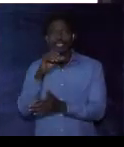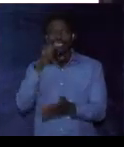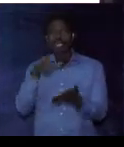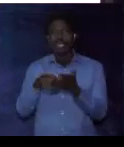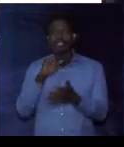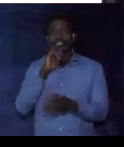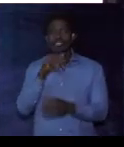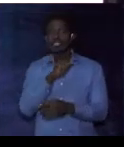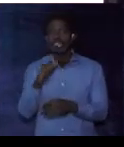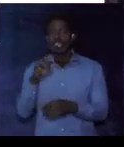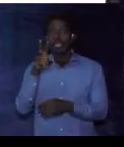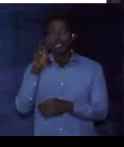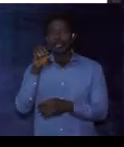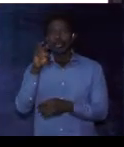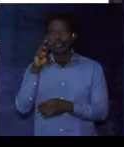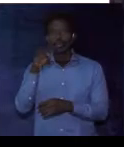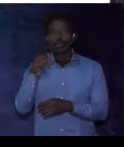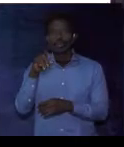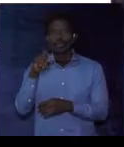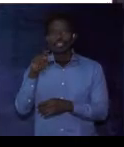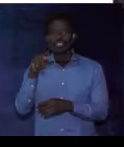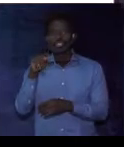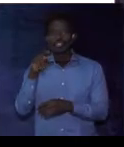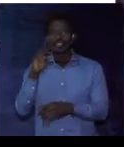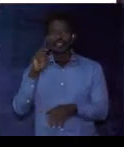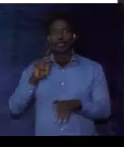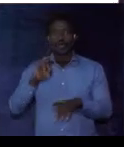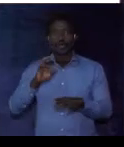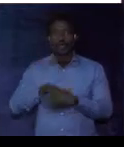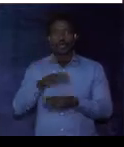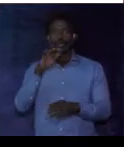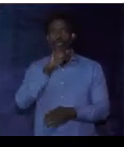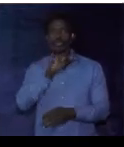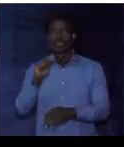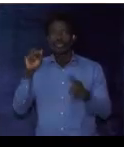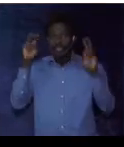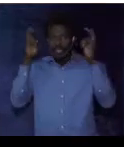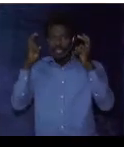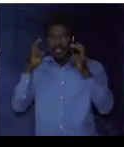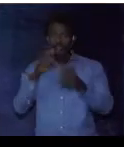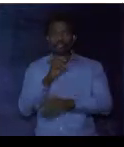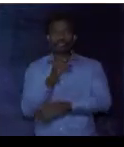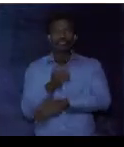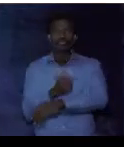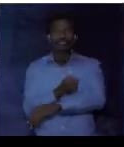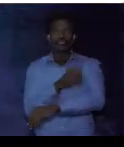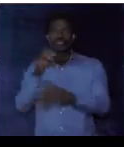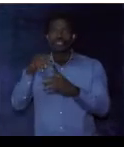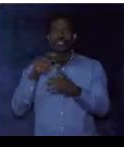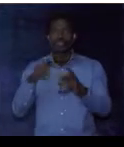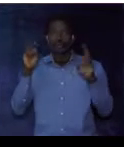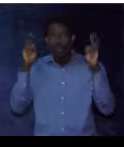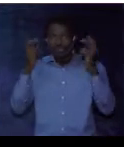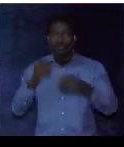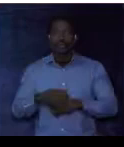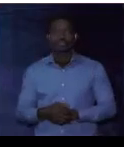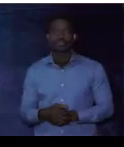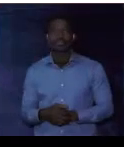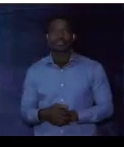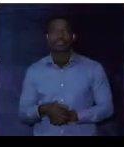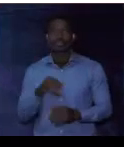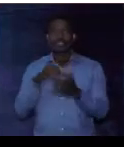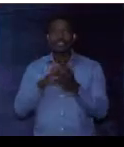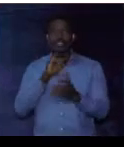again. Essay is a composition on a specific theme, subject, or